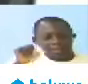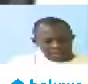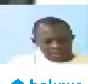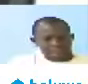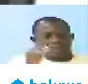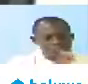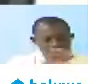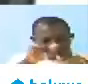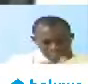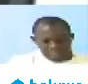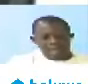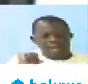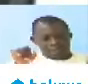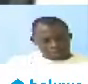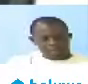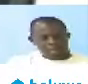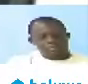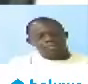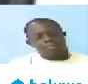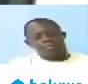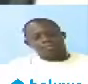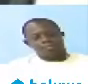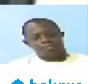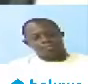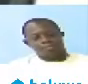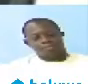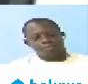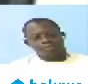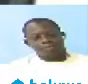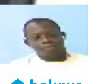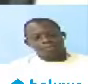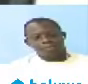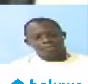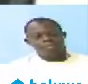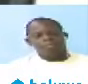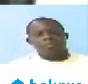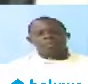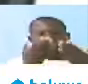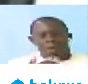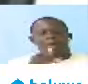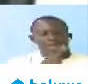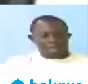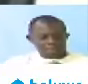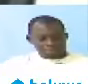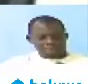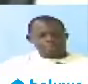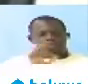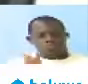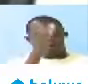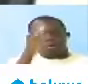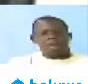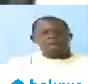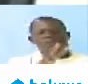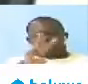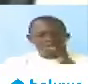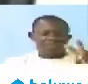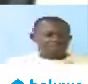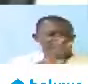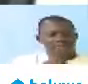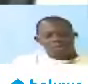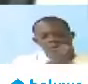When we were at Senegal, so time was at the kid ordering it. That was the time when he went to acquire